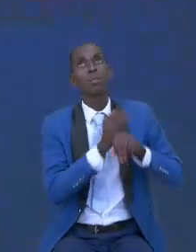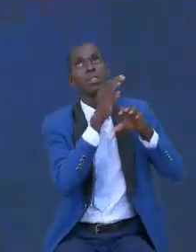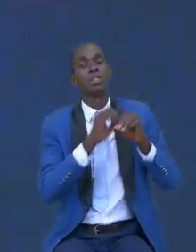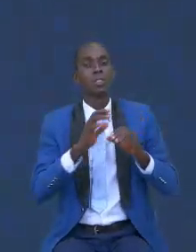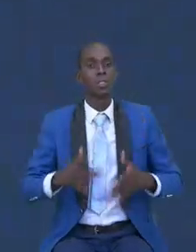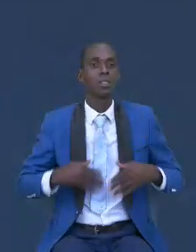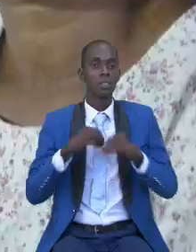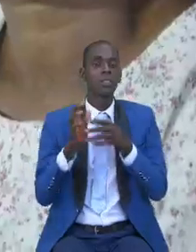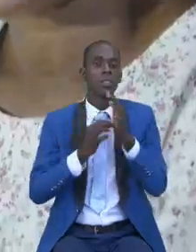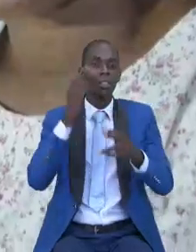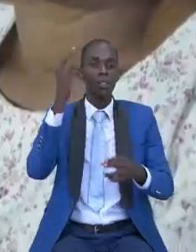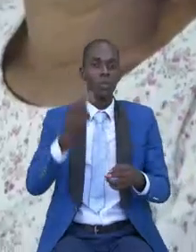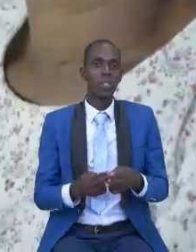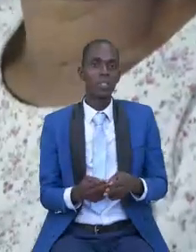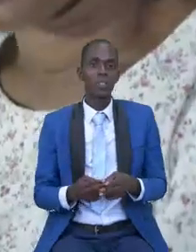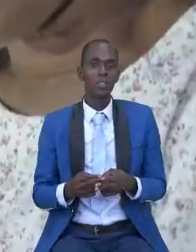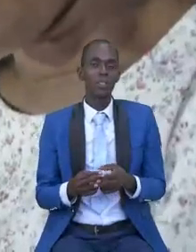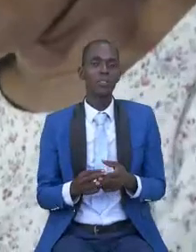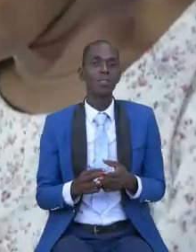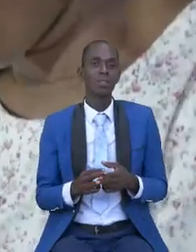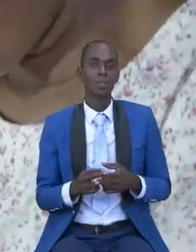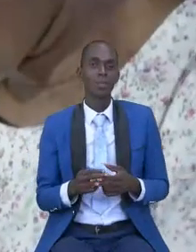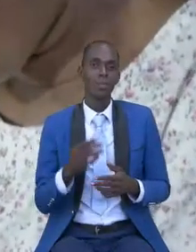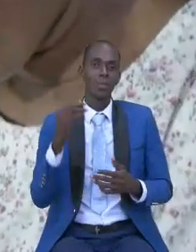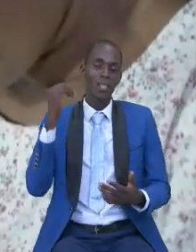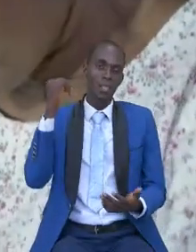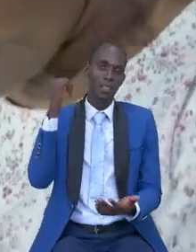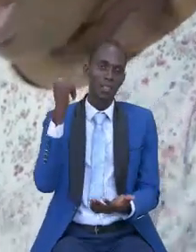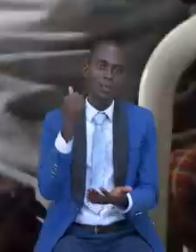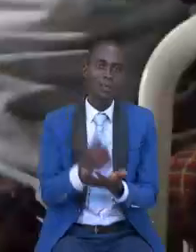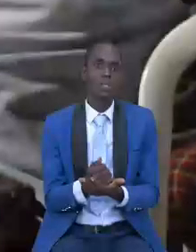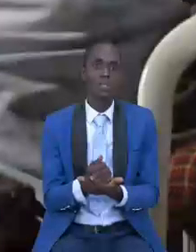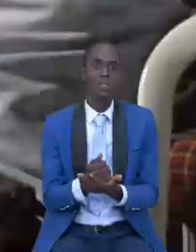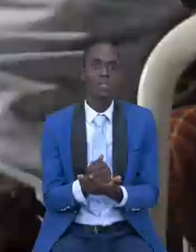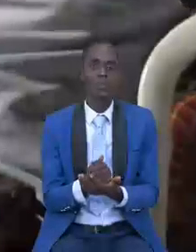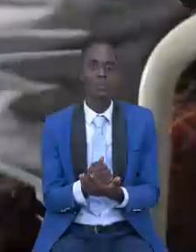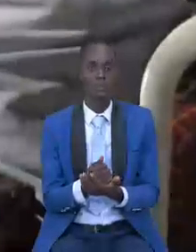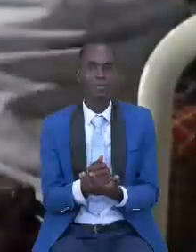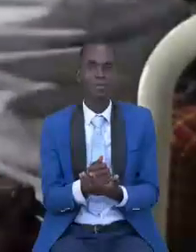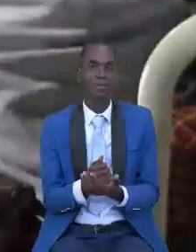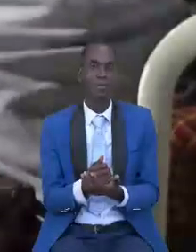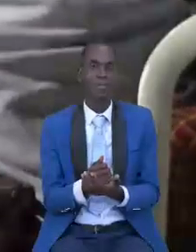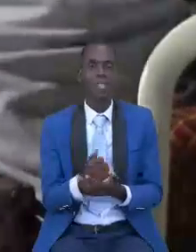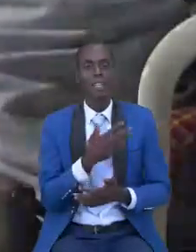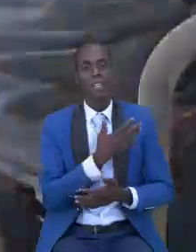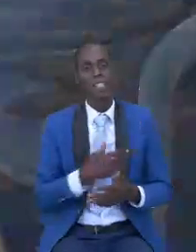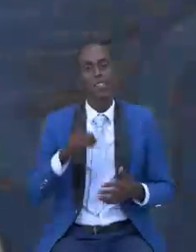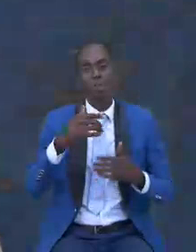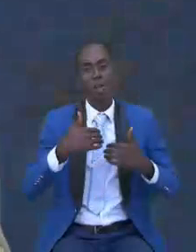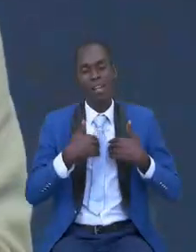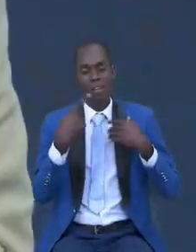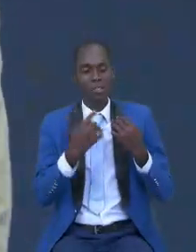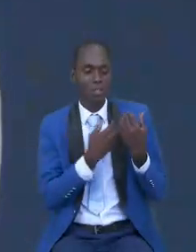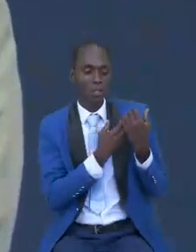in Jesus' name. Amen. Amen. And you have the covenant